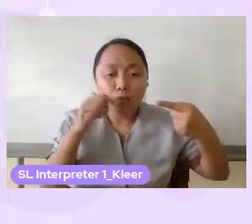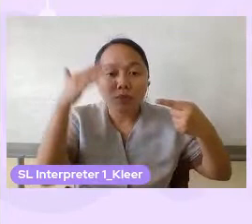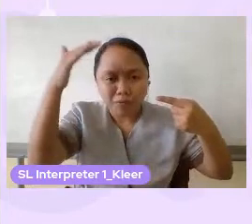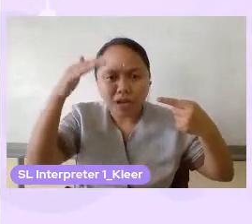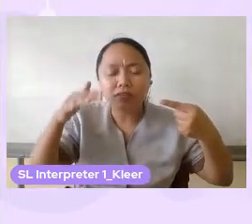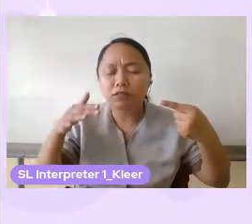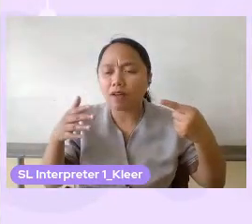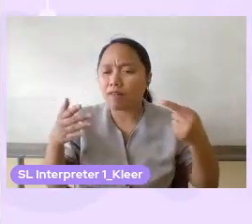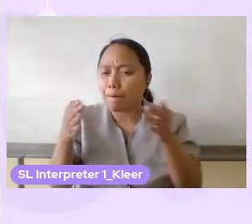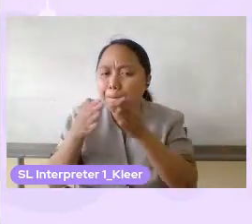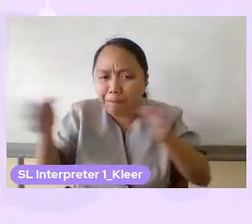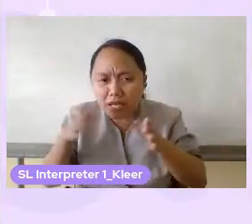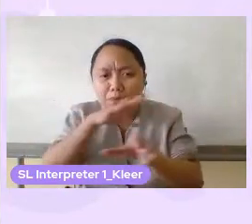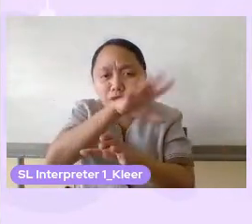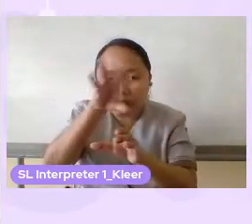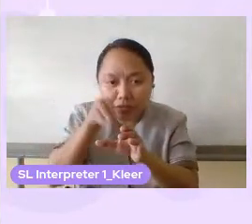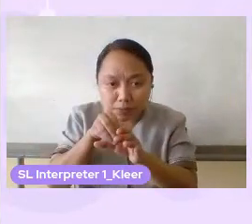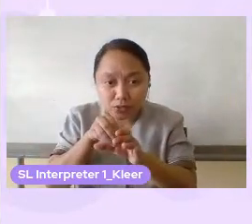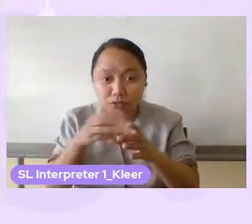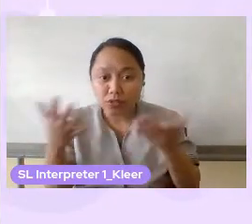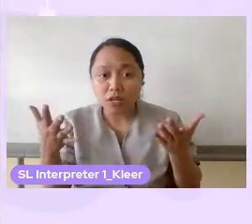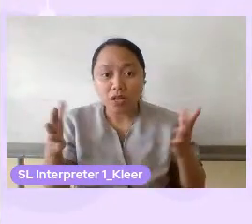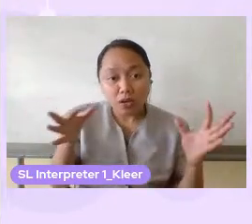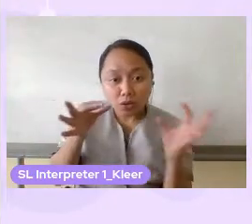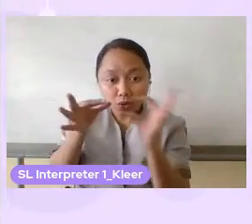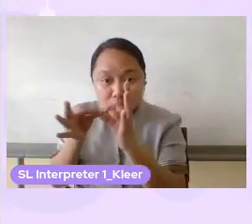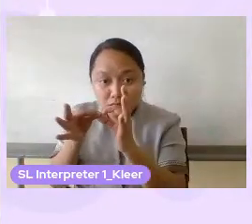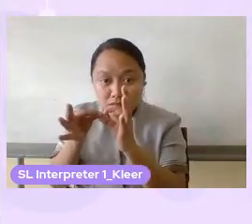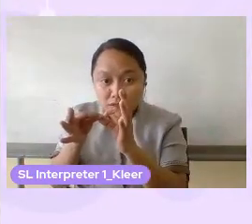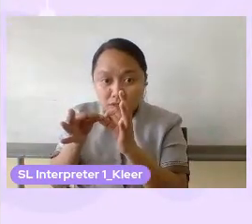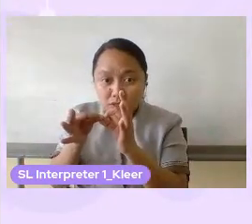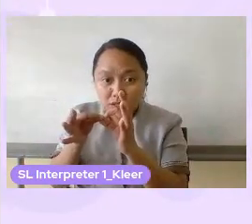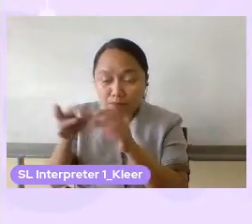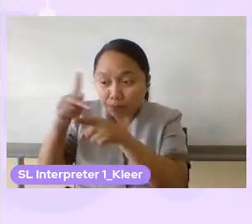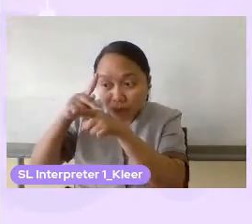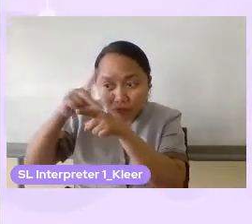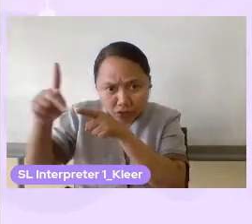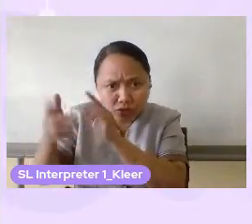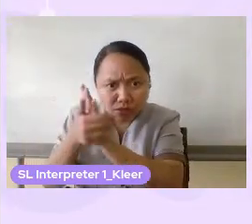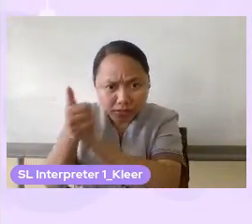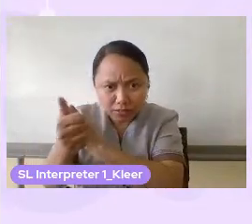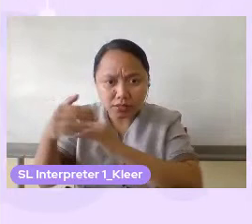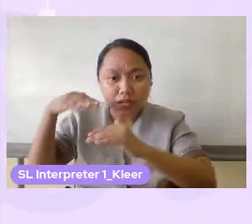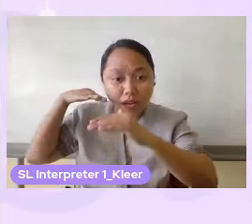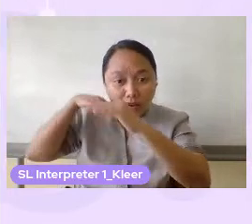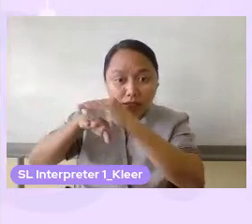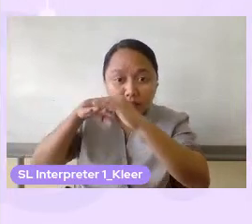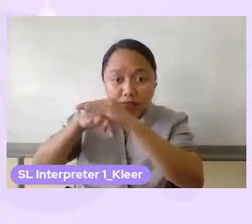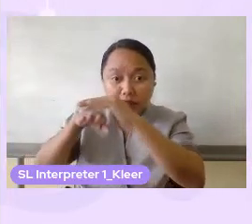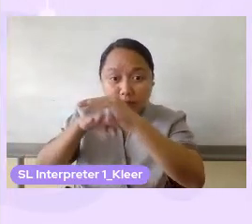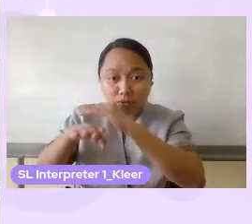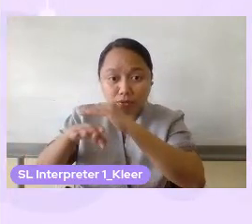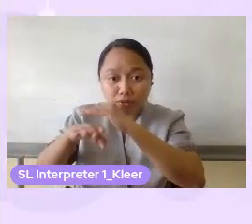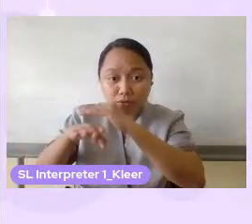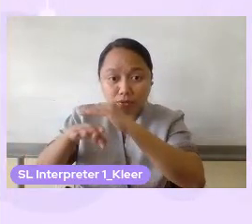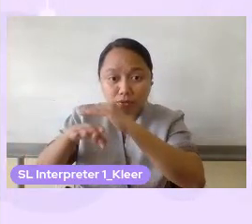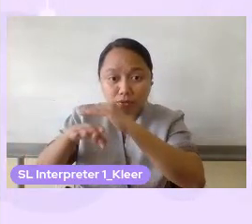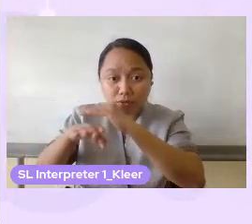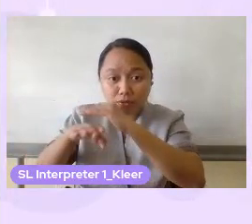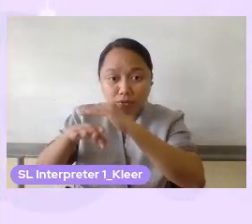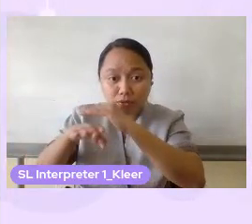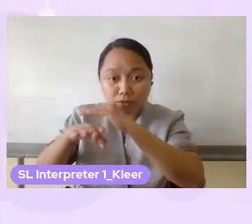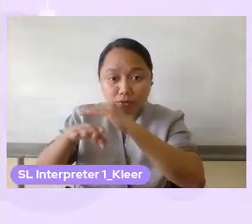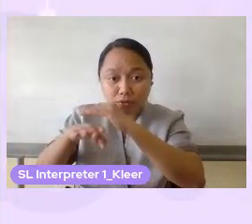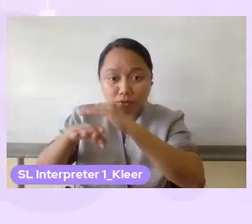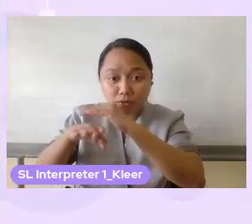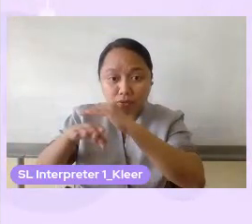ng connectivity. Connect especially the unconnected. Accessible ang ating connectivity sa lahat ng sulok